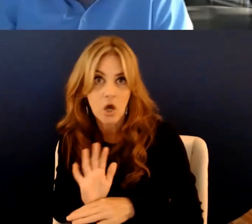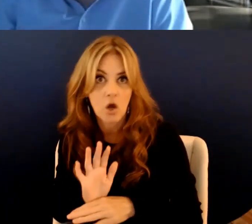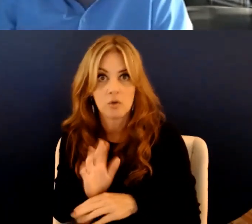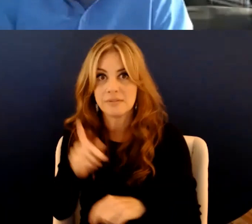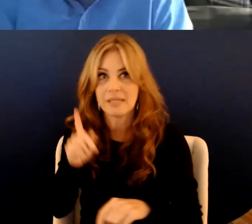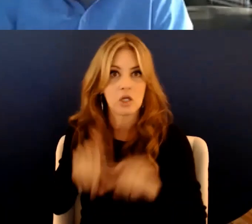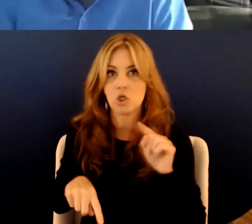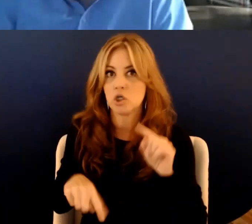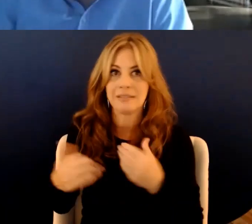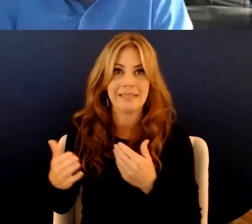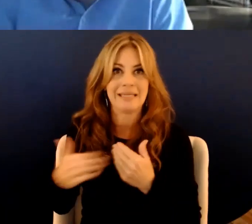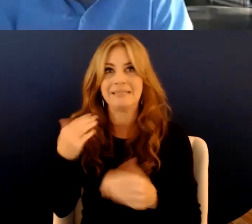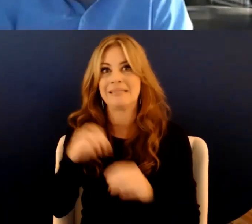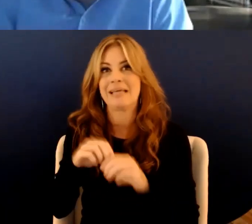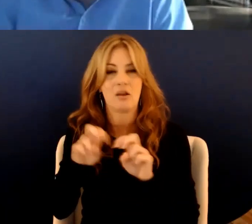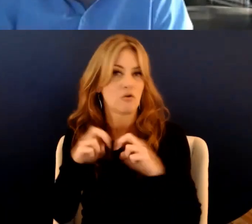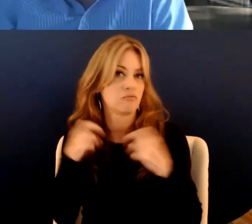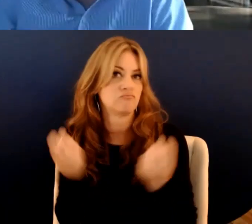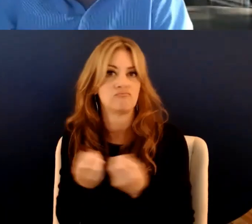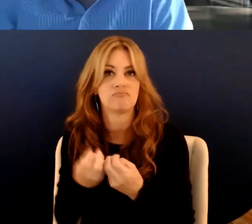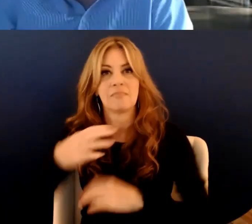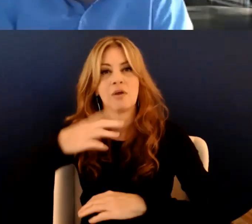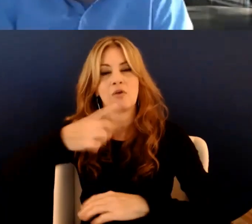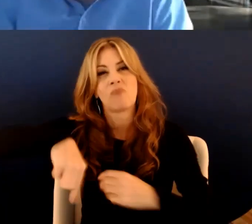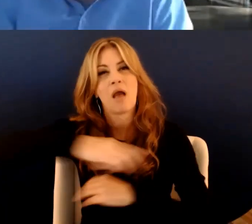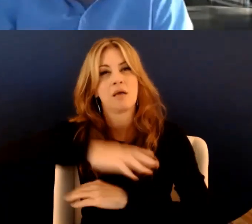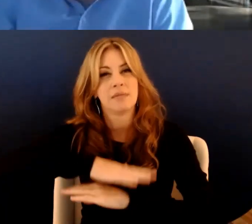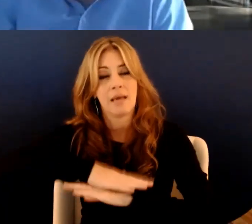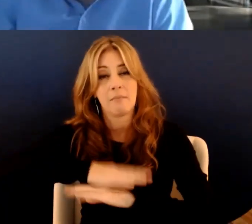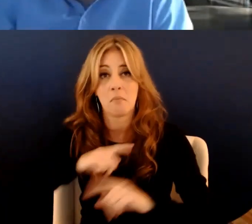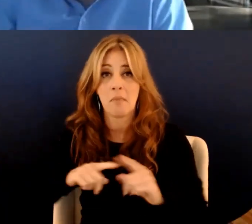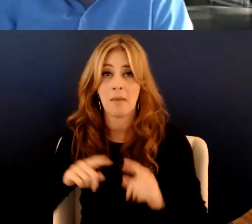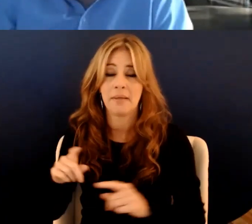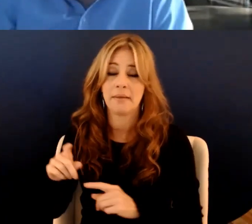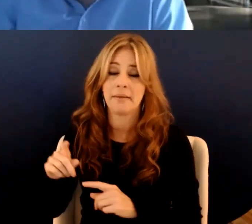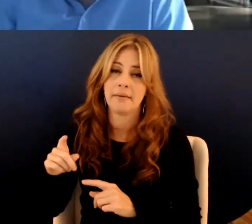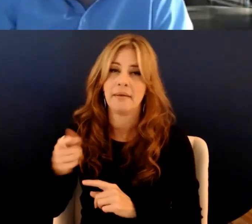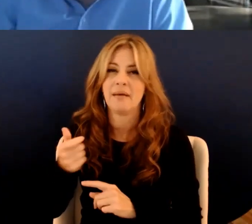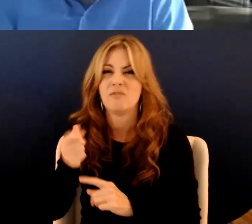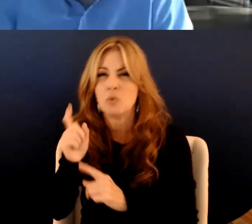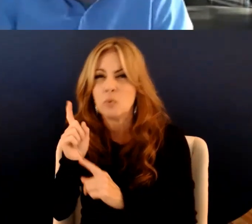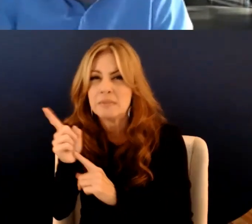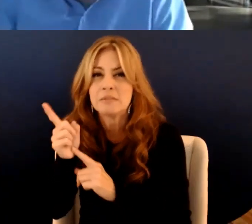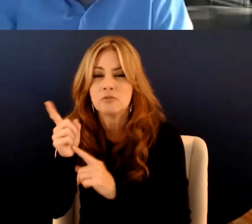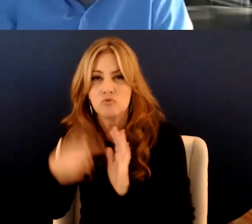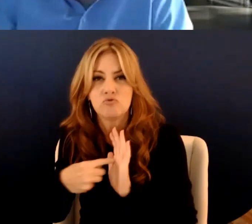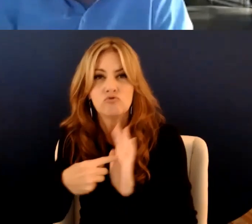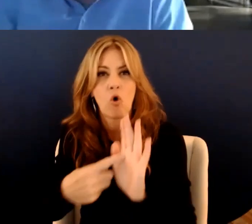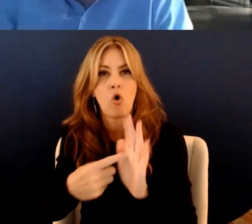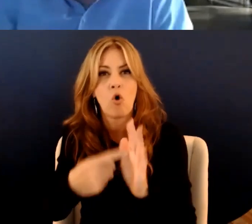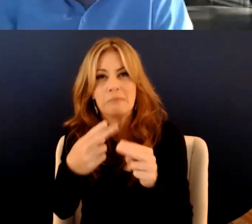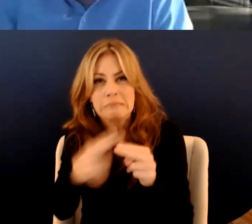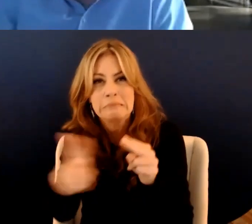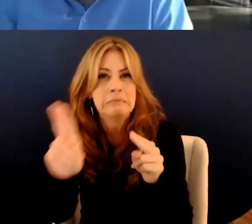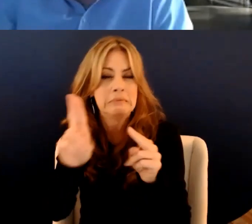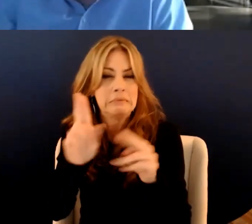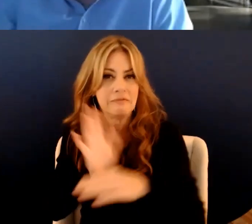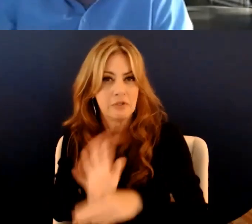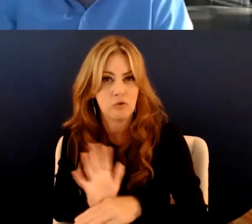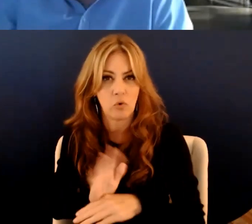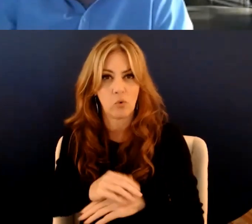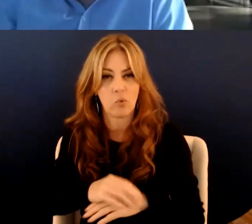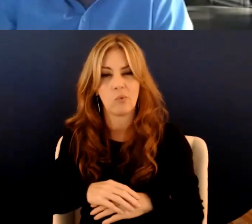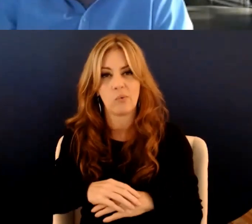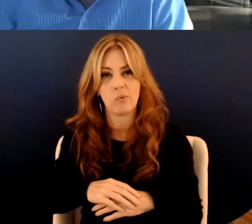as easily in a roundtable, but I can take 6 or 8 seconds and show a segment of that. So I would, yes, you